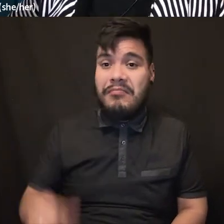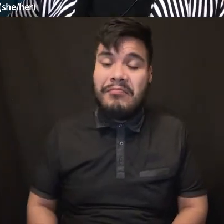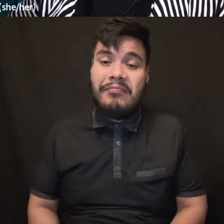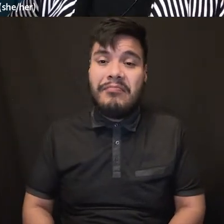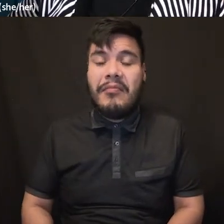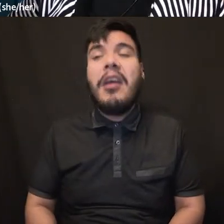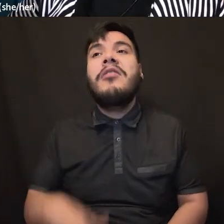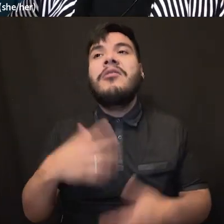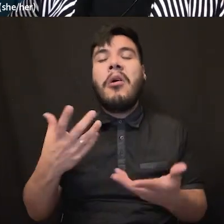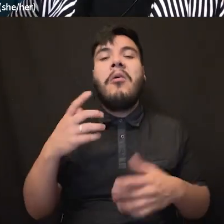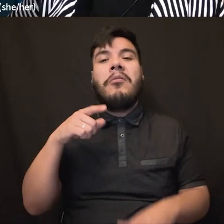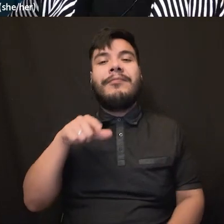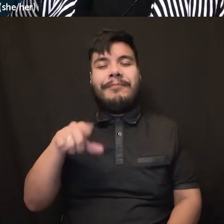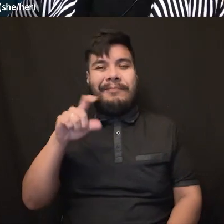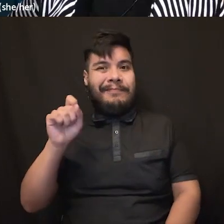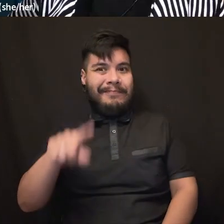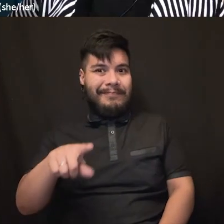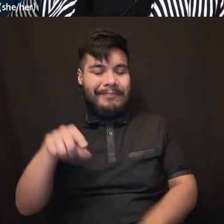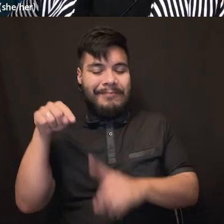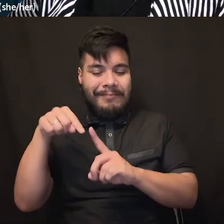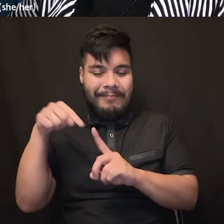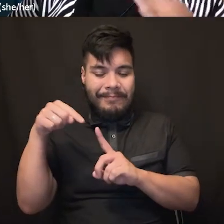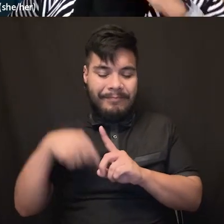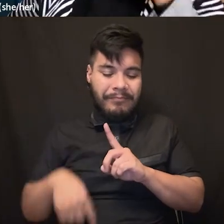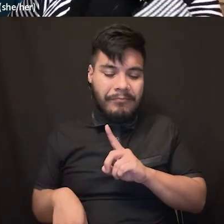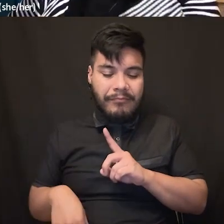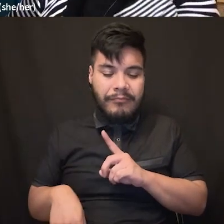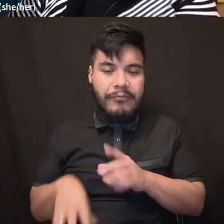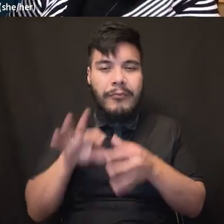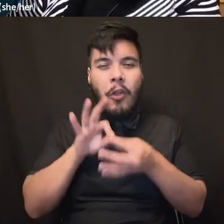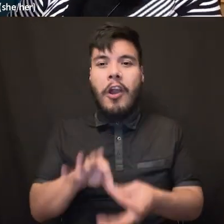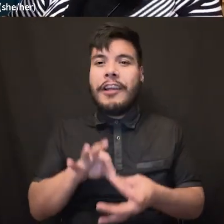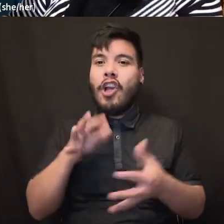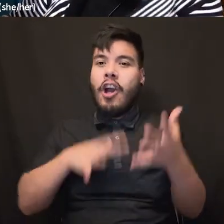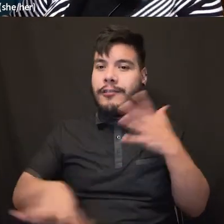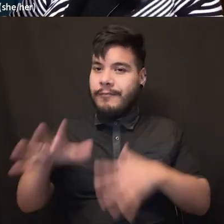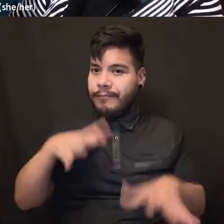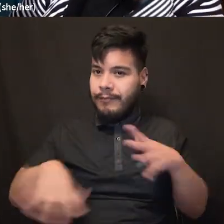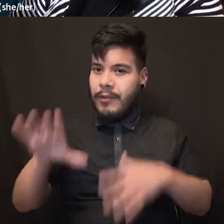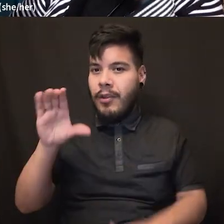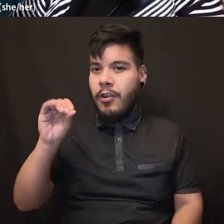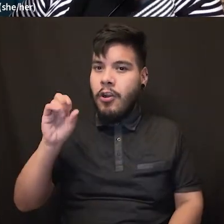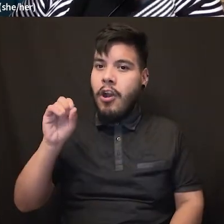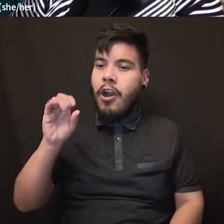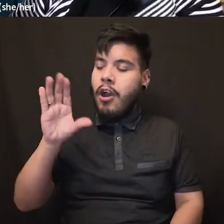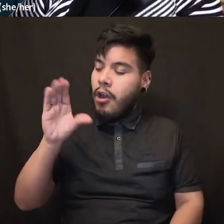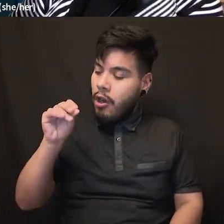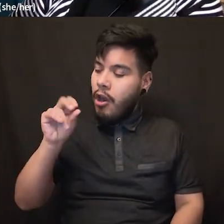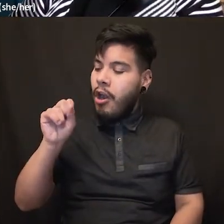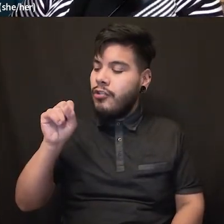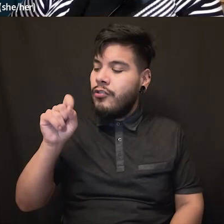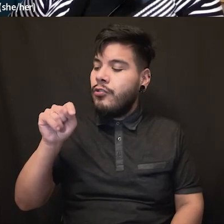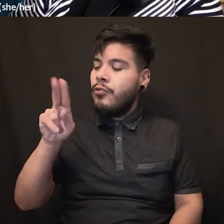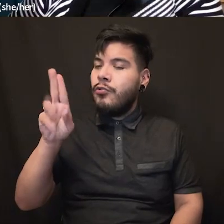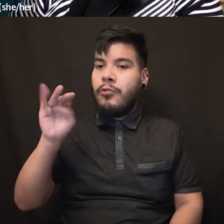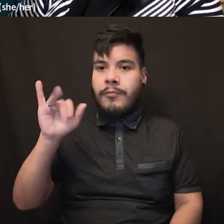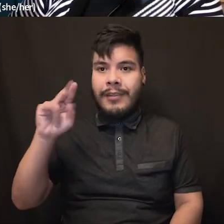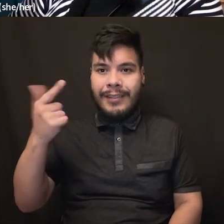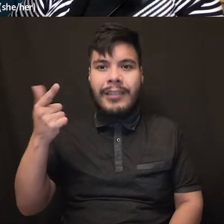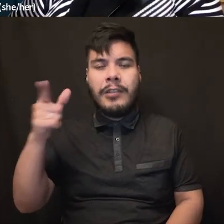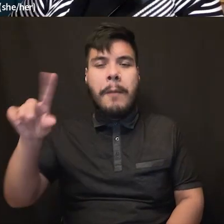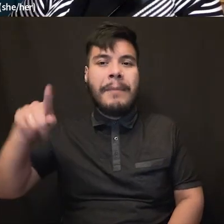Kristen wants to know about costuming. She is working on a PhD about